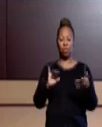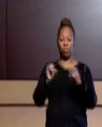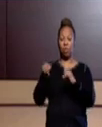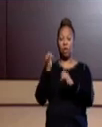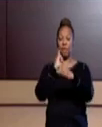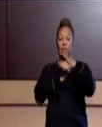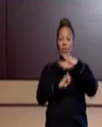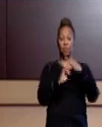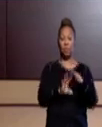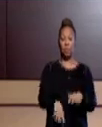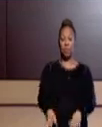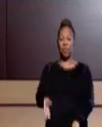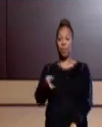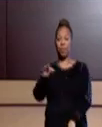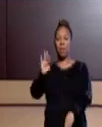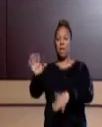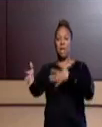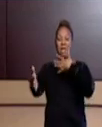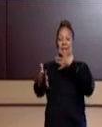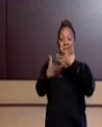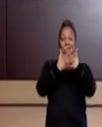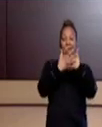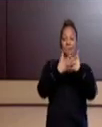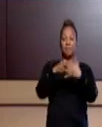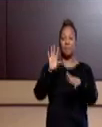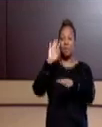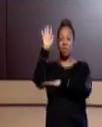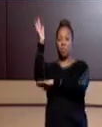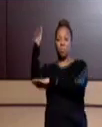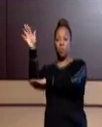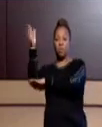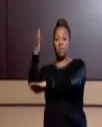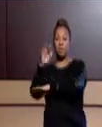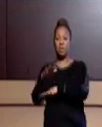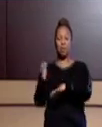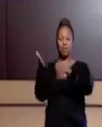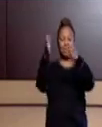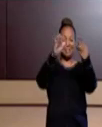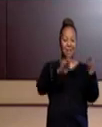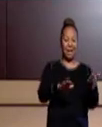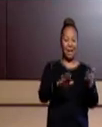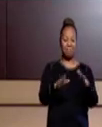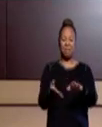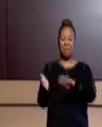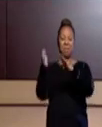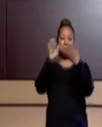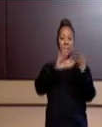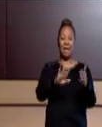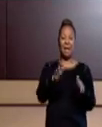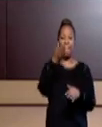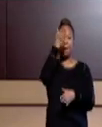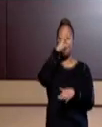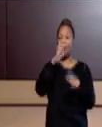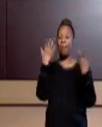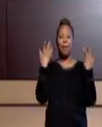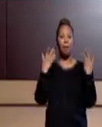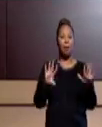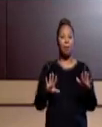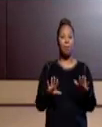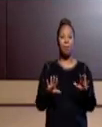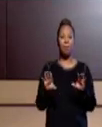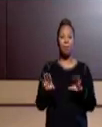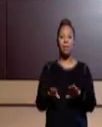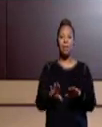were locked down in the wilderness and they began to say, we're going to die here. We're going to die here. And God had already